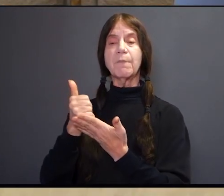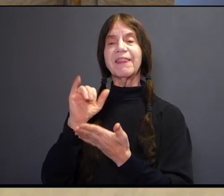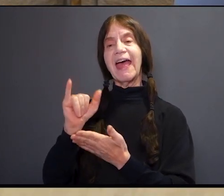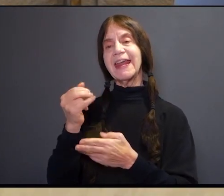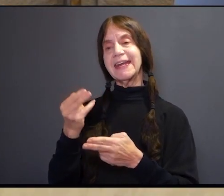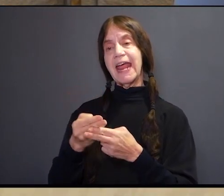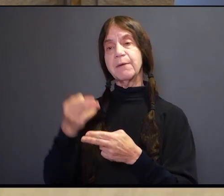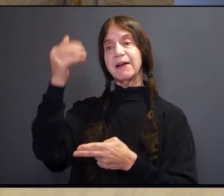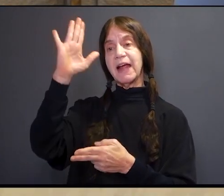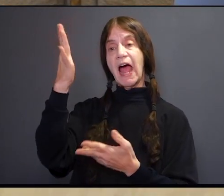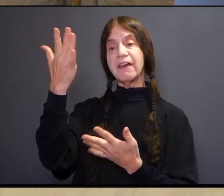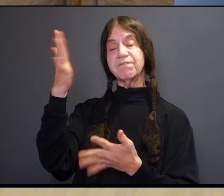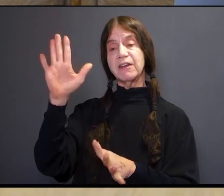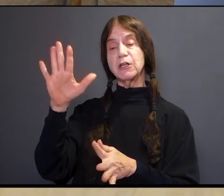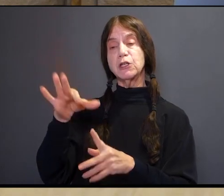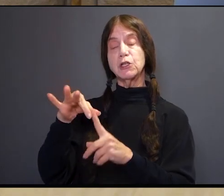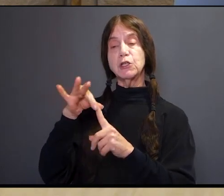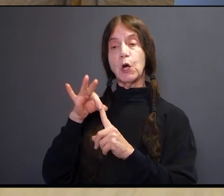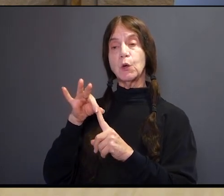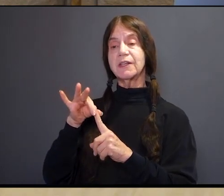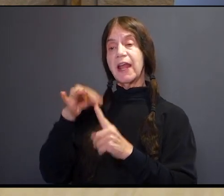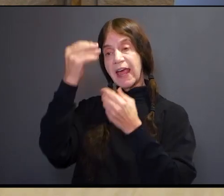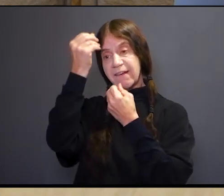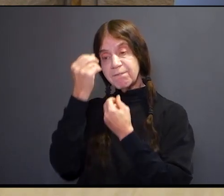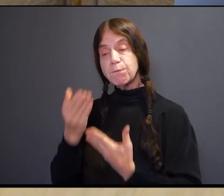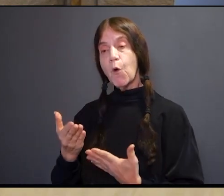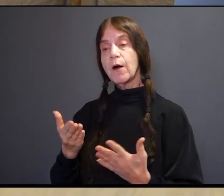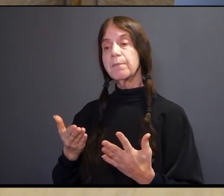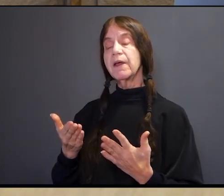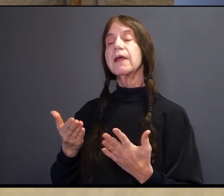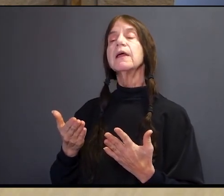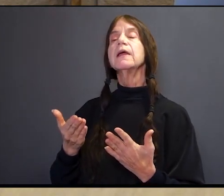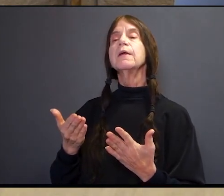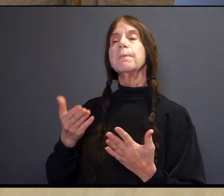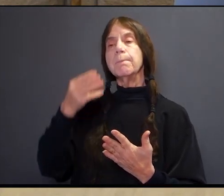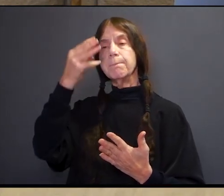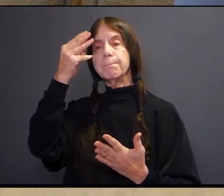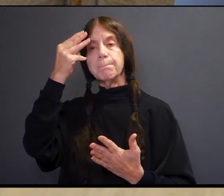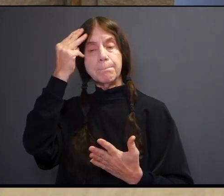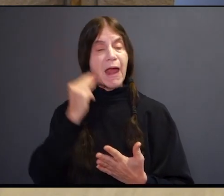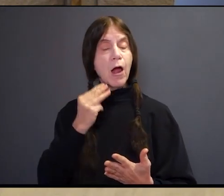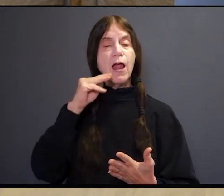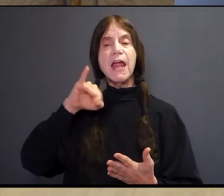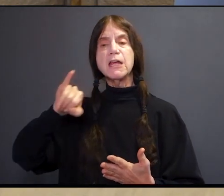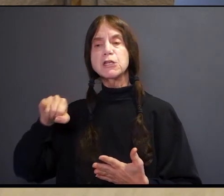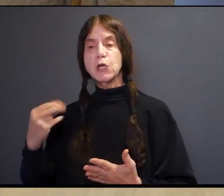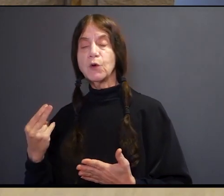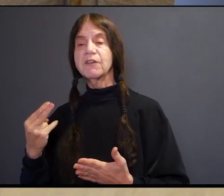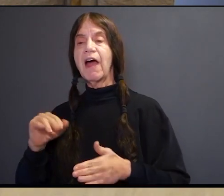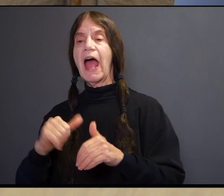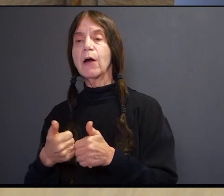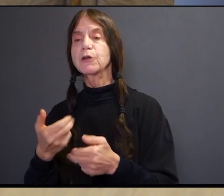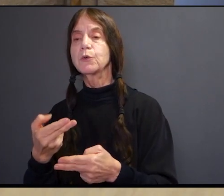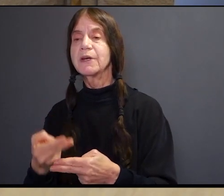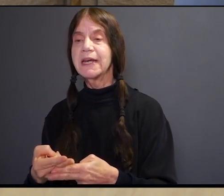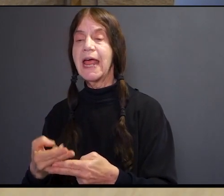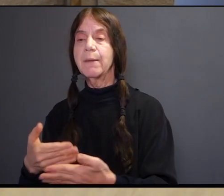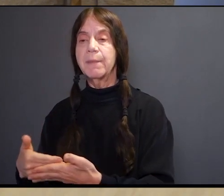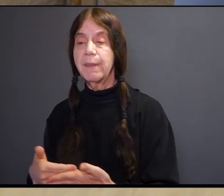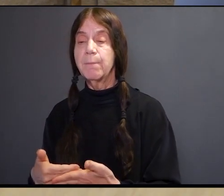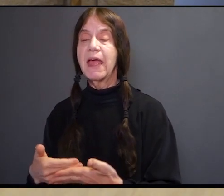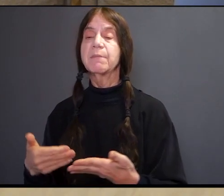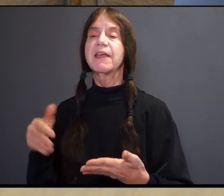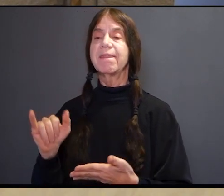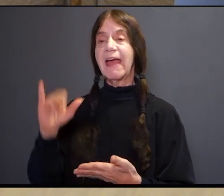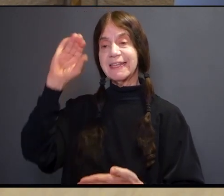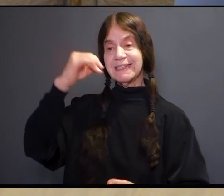chosen by God and given through the angel to Joseph and Mary to give to their newborn son. That